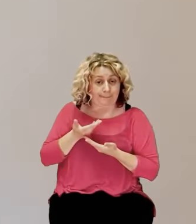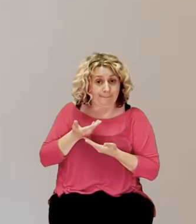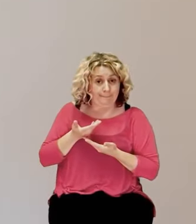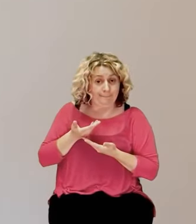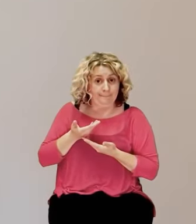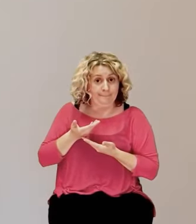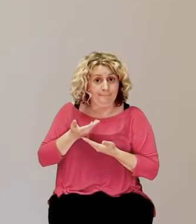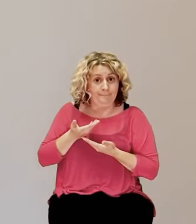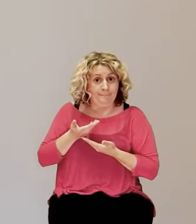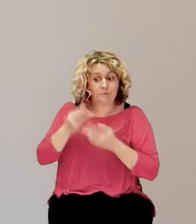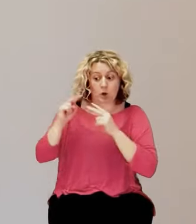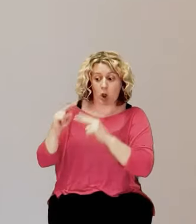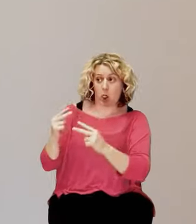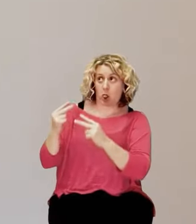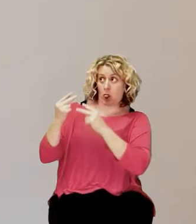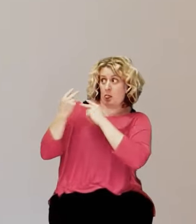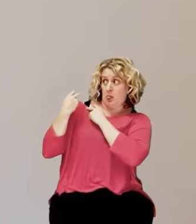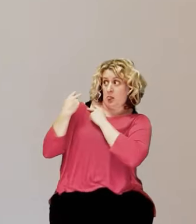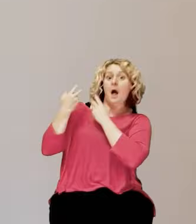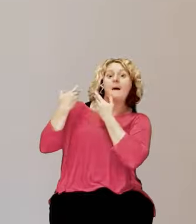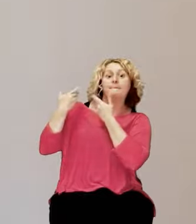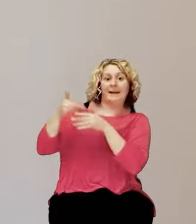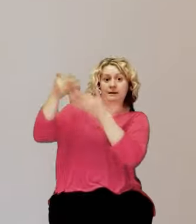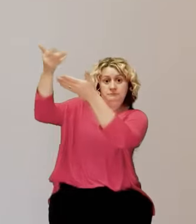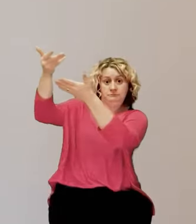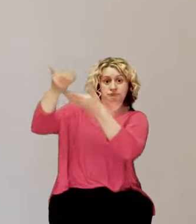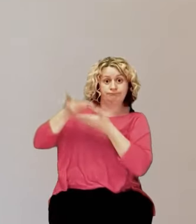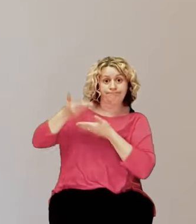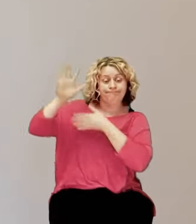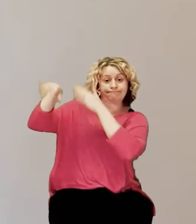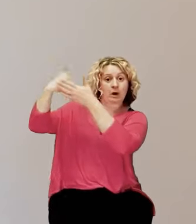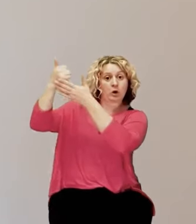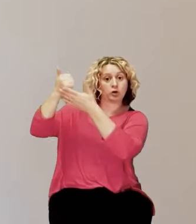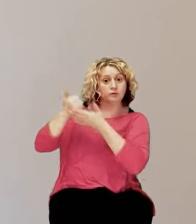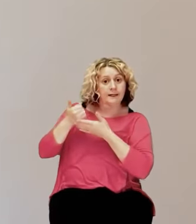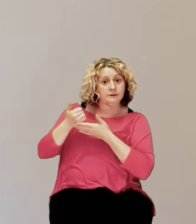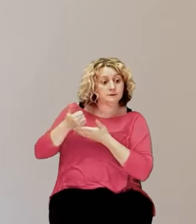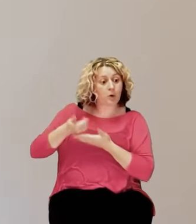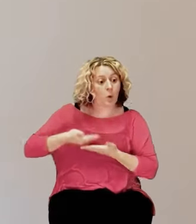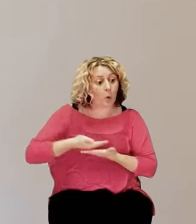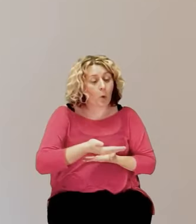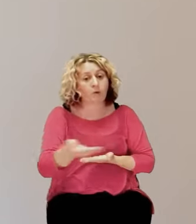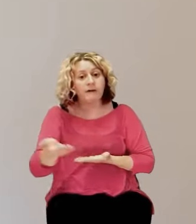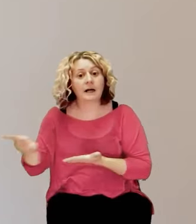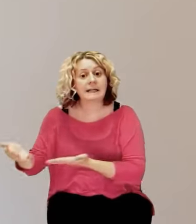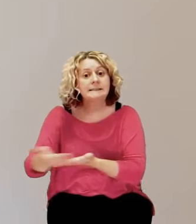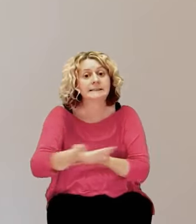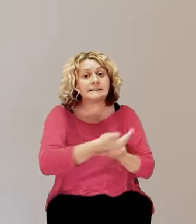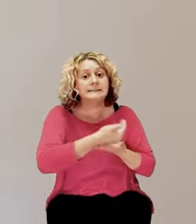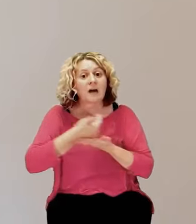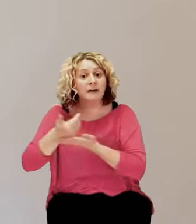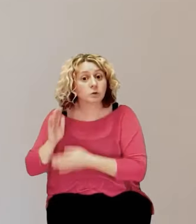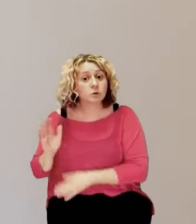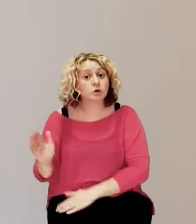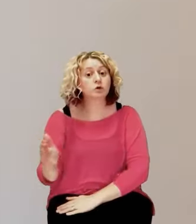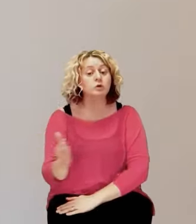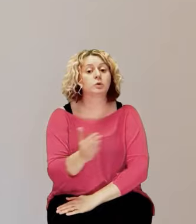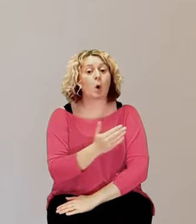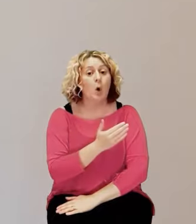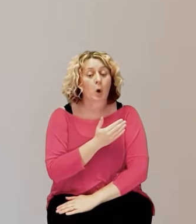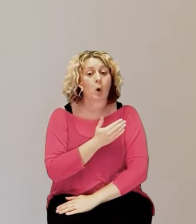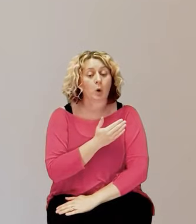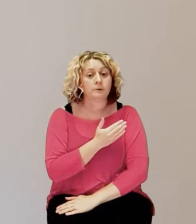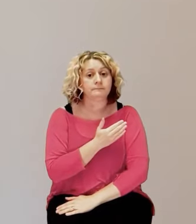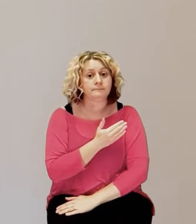offers salvation to all people. Here's the first of three things that must be taught about